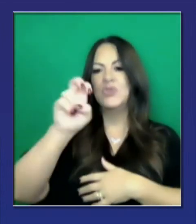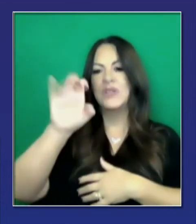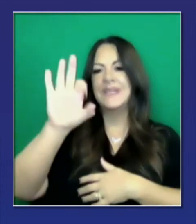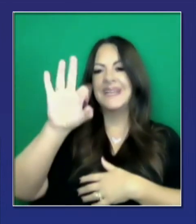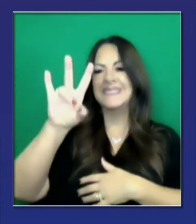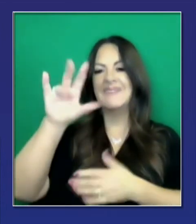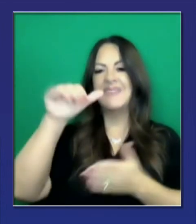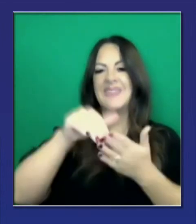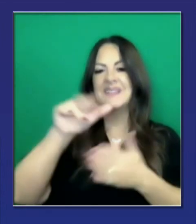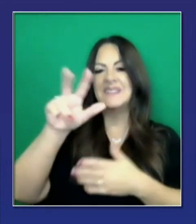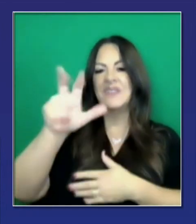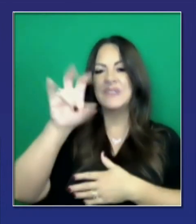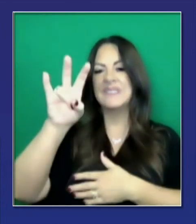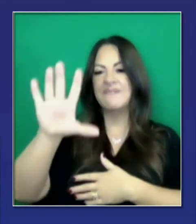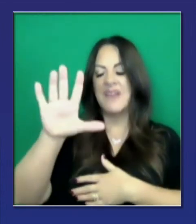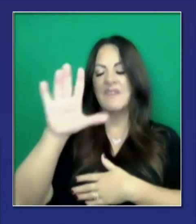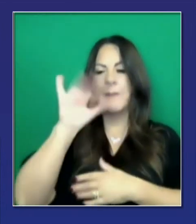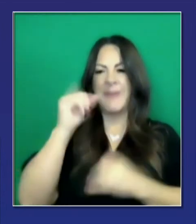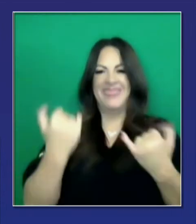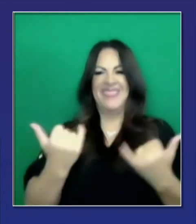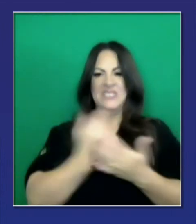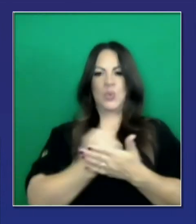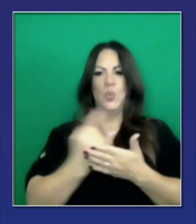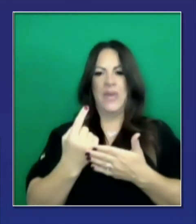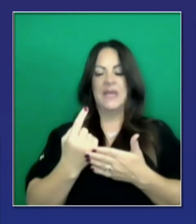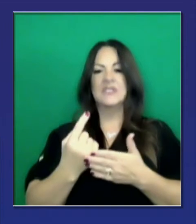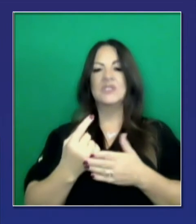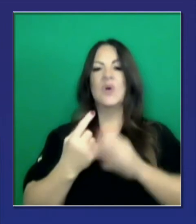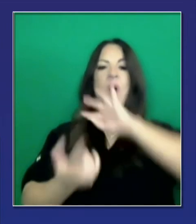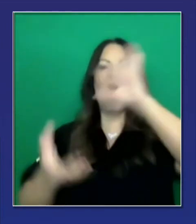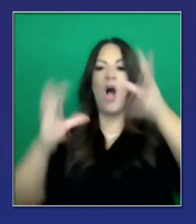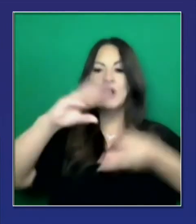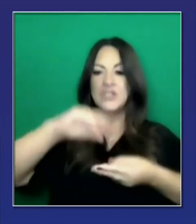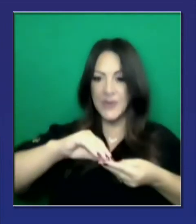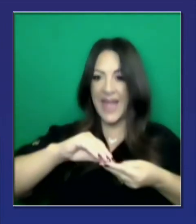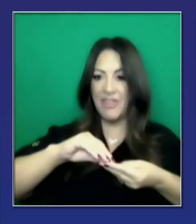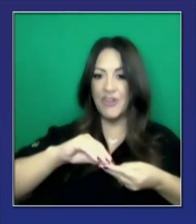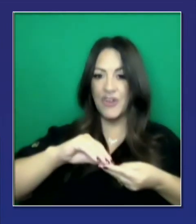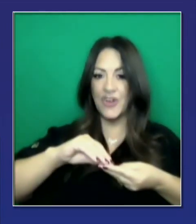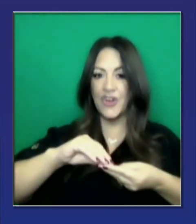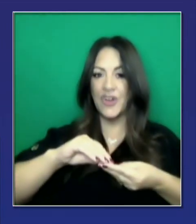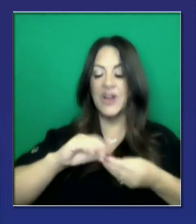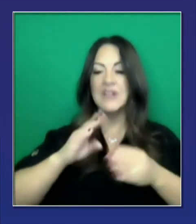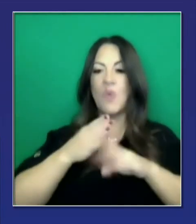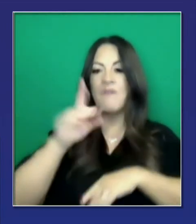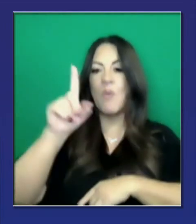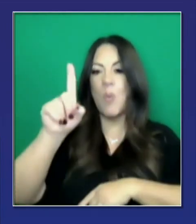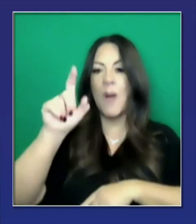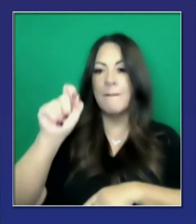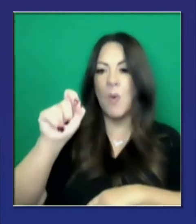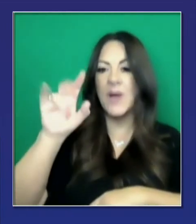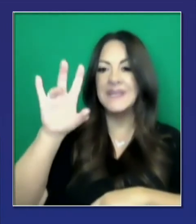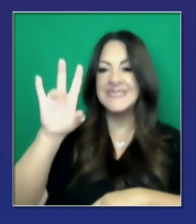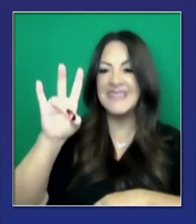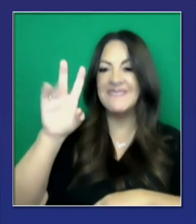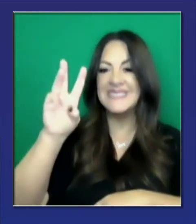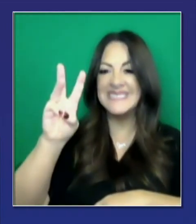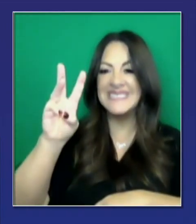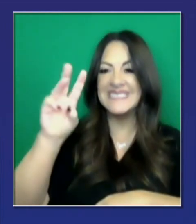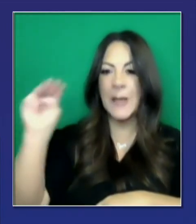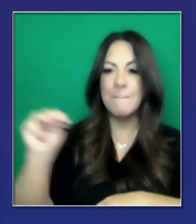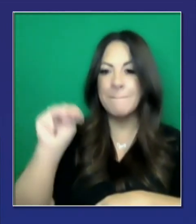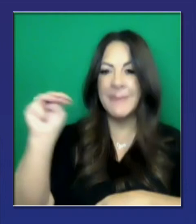297,375 doses by the end of the week. So you add those up together, and that's 1.76 million,